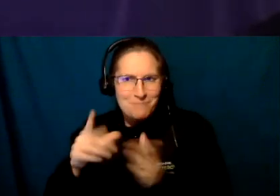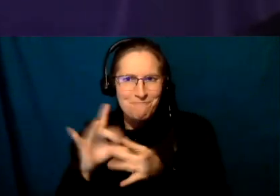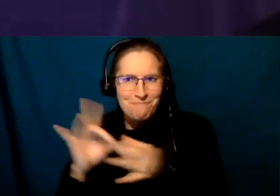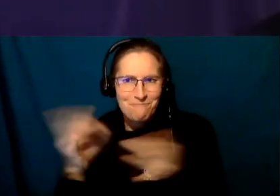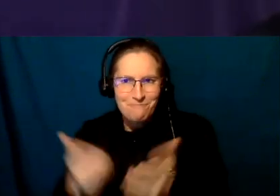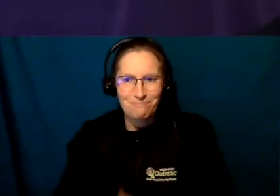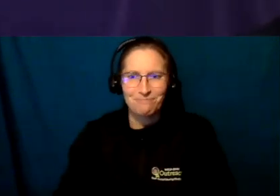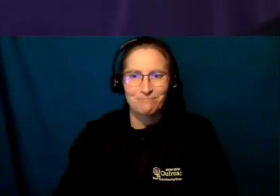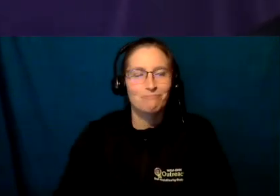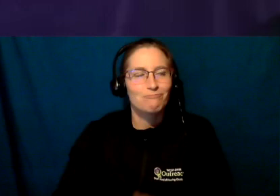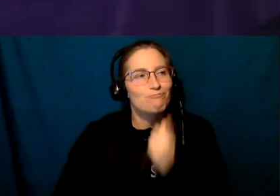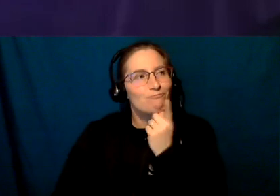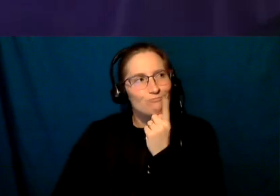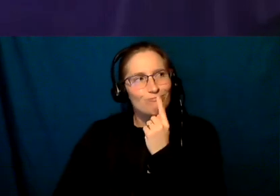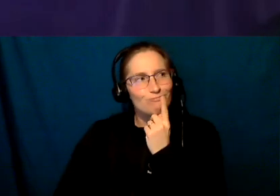Hmm.